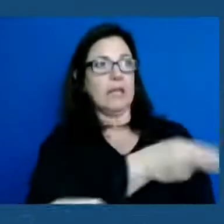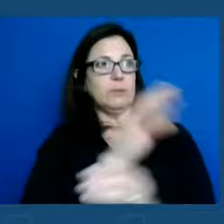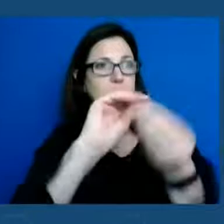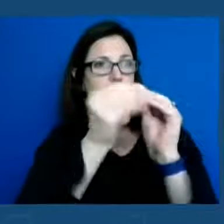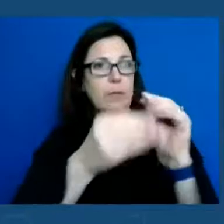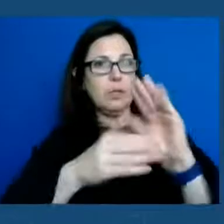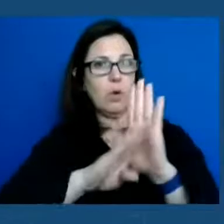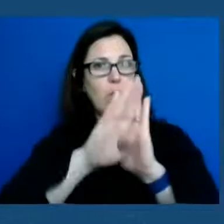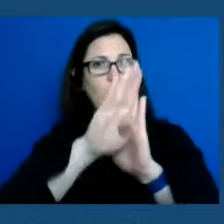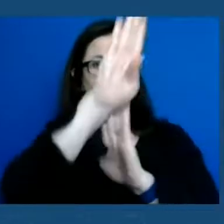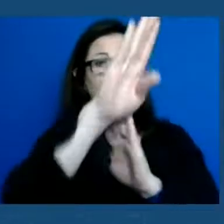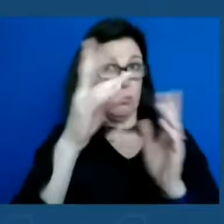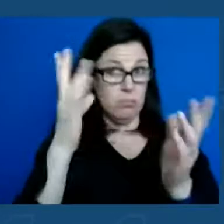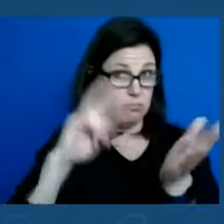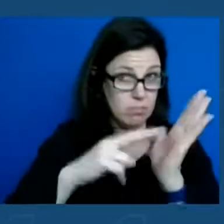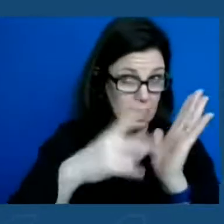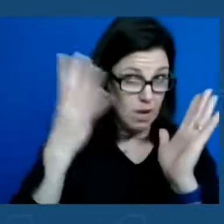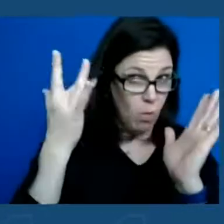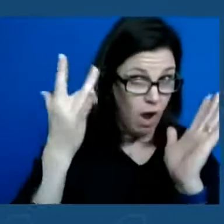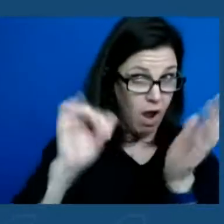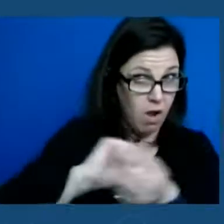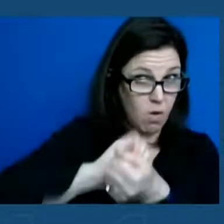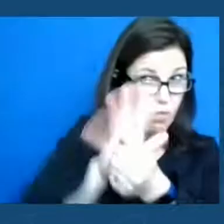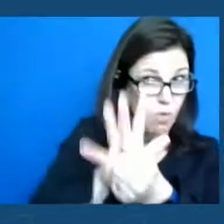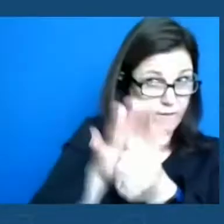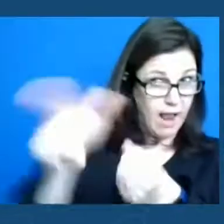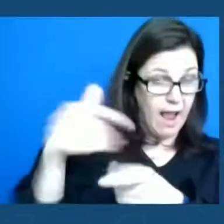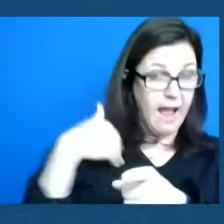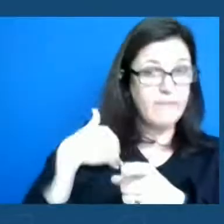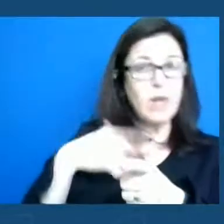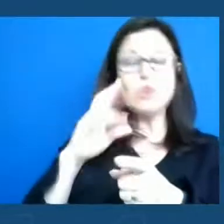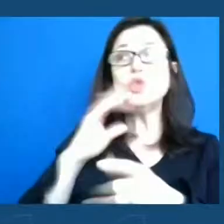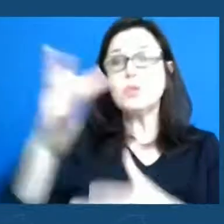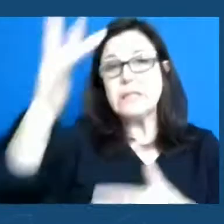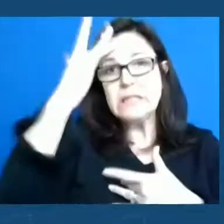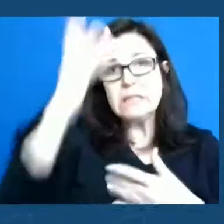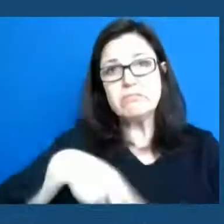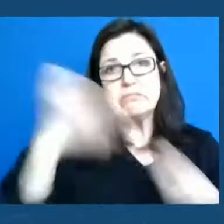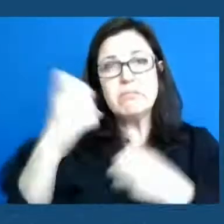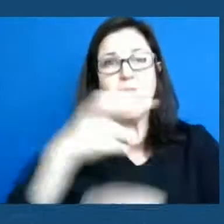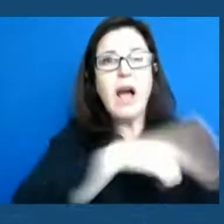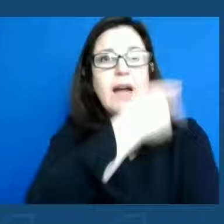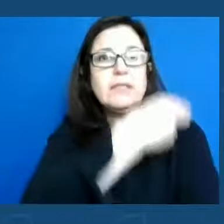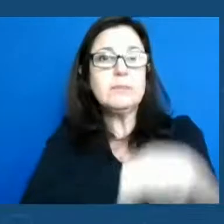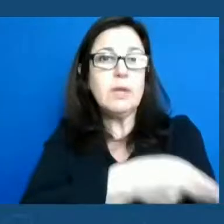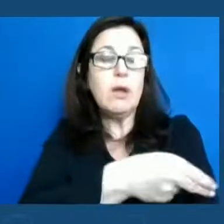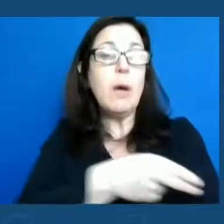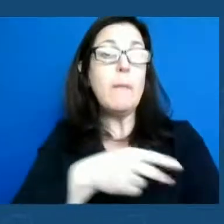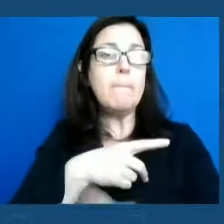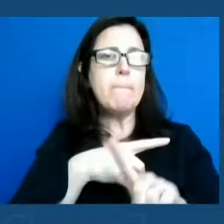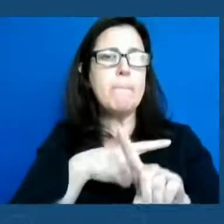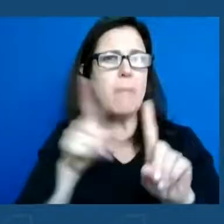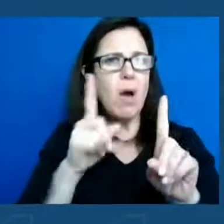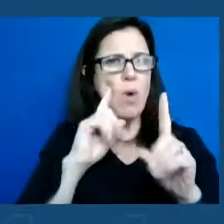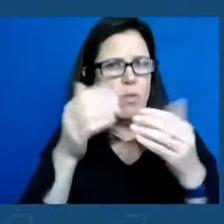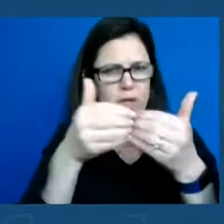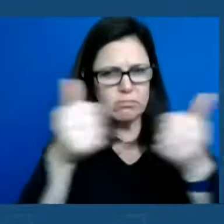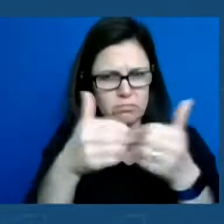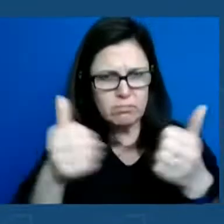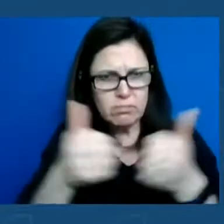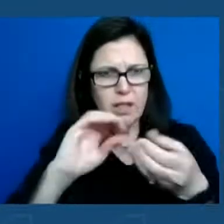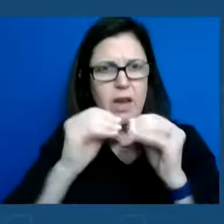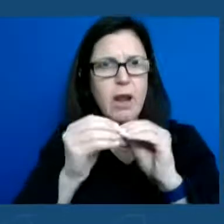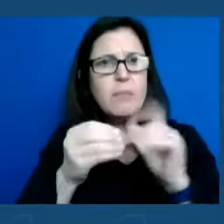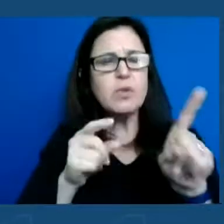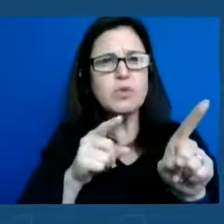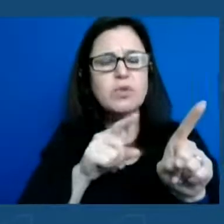they have COVID? Is COVID the driver? They were so sick from COVID that they had to go in the hospital. And as we started breaking out the numbers, we